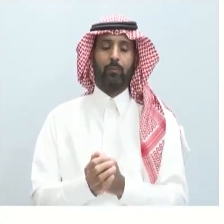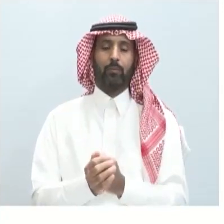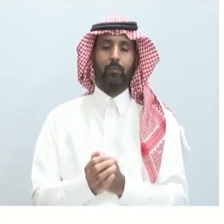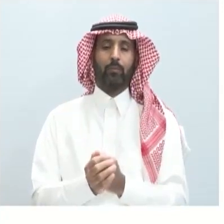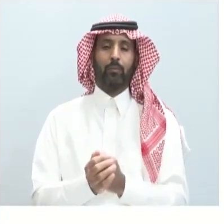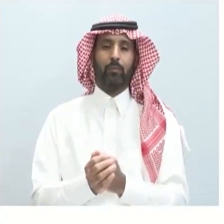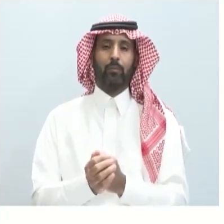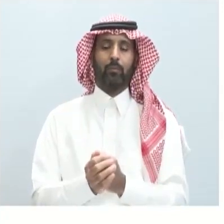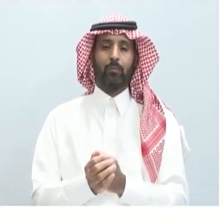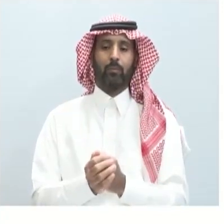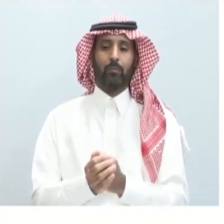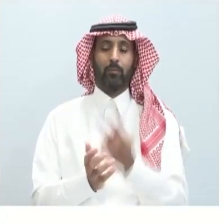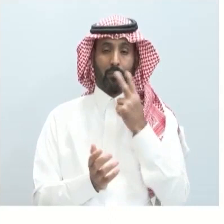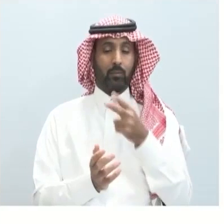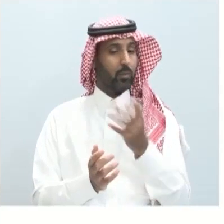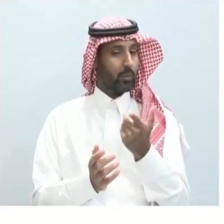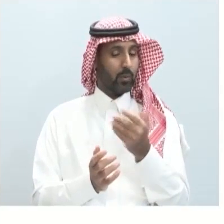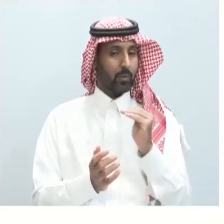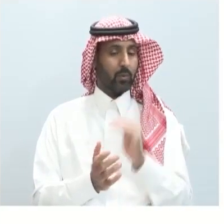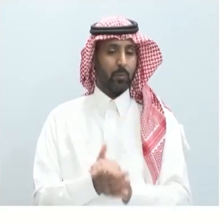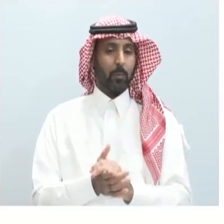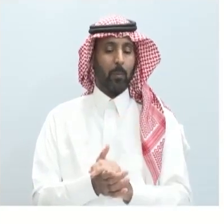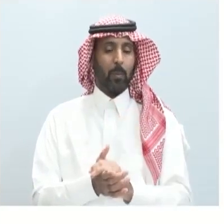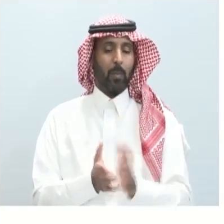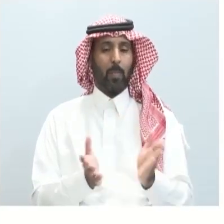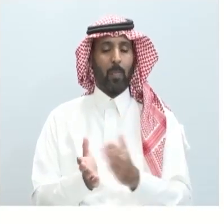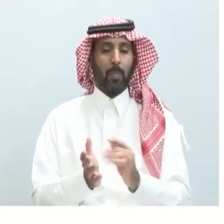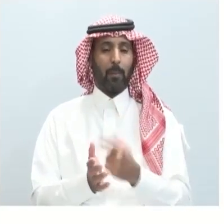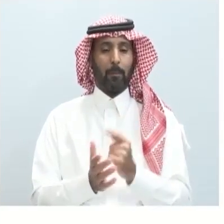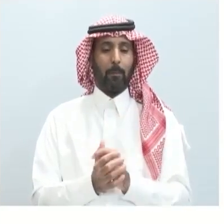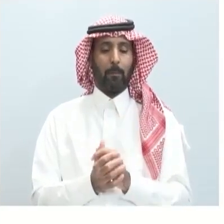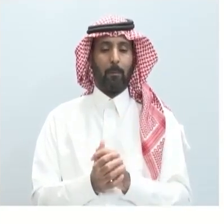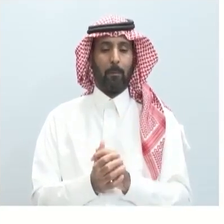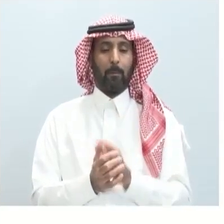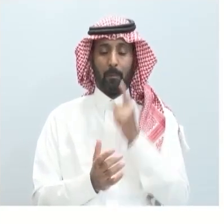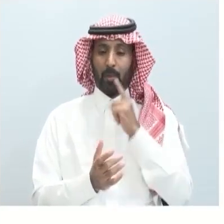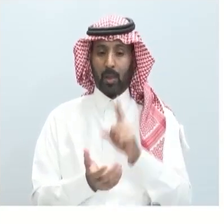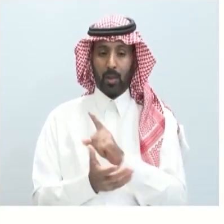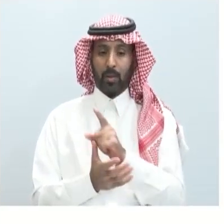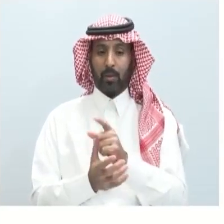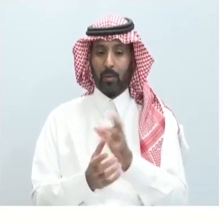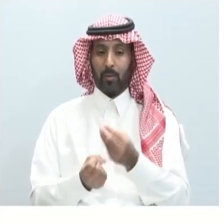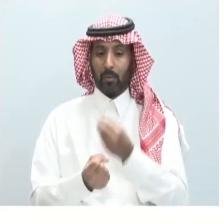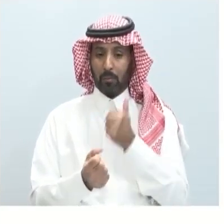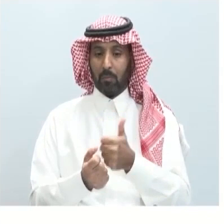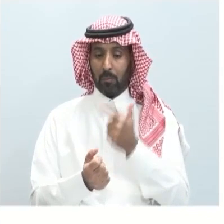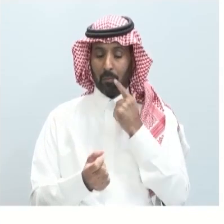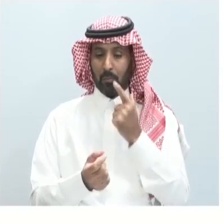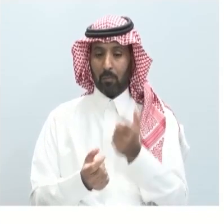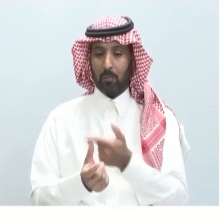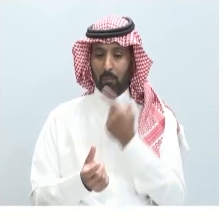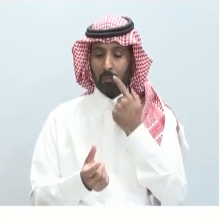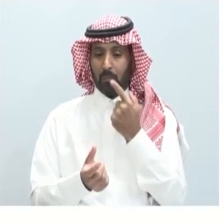can you know the answer here? Let's see the correct answer. An environment with good, a